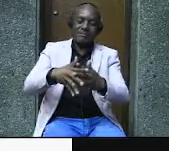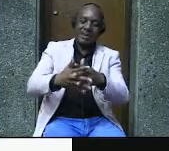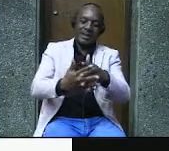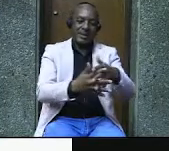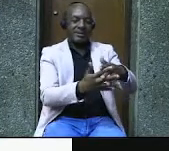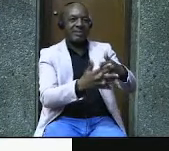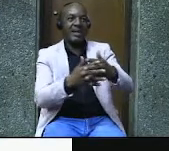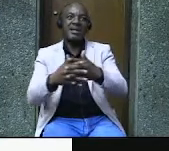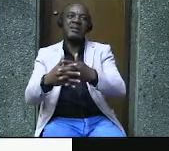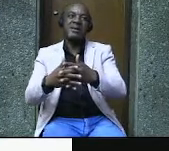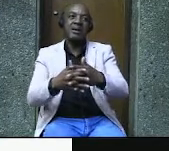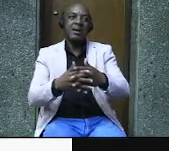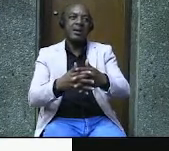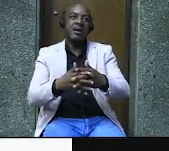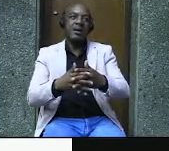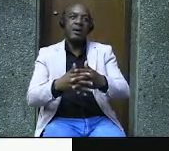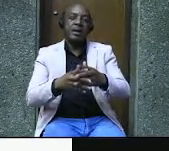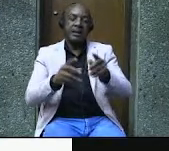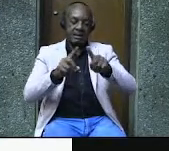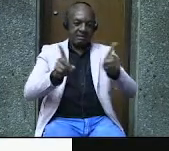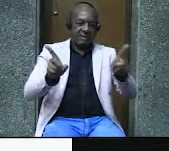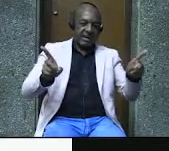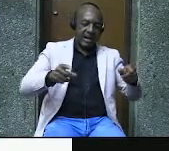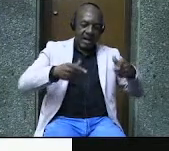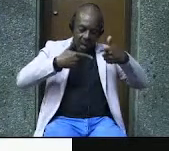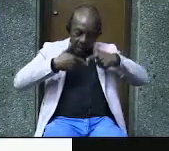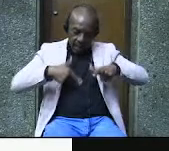in one of the languages as we go along.